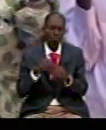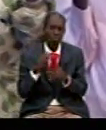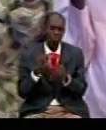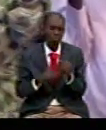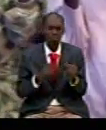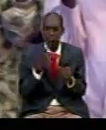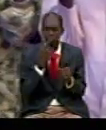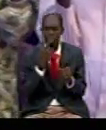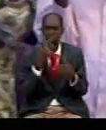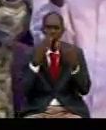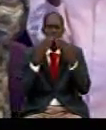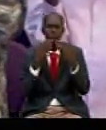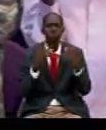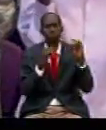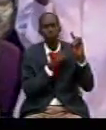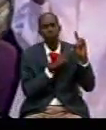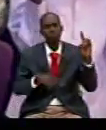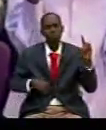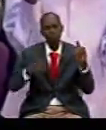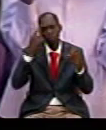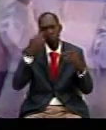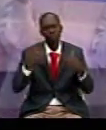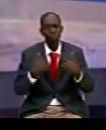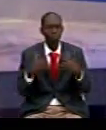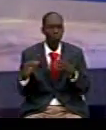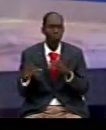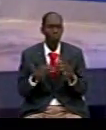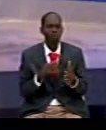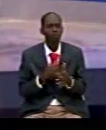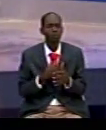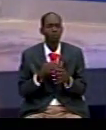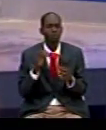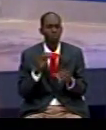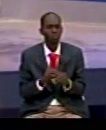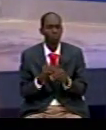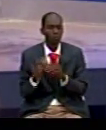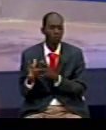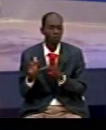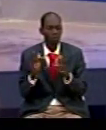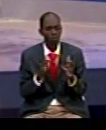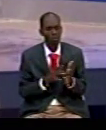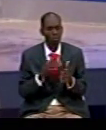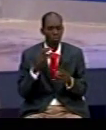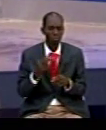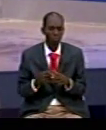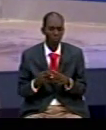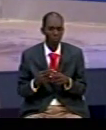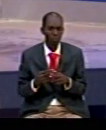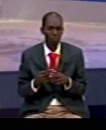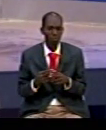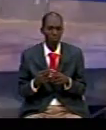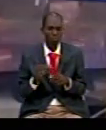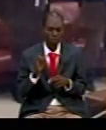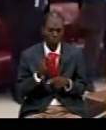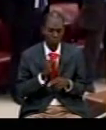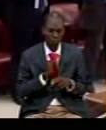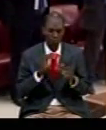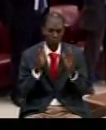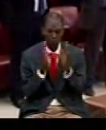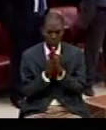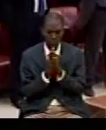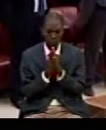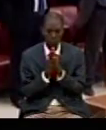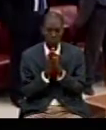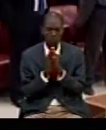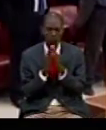mouth. Thank you, Lord, because we know you have done it. In Jesus' name I